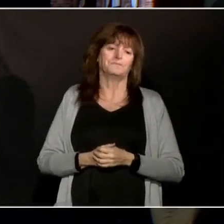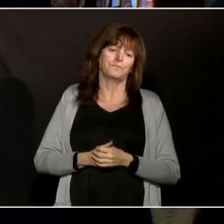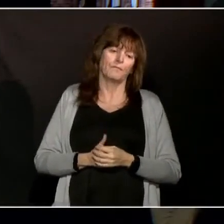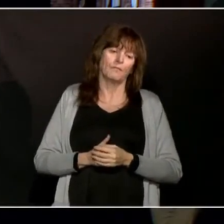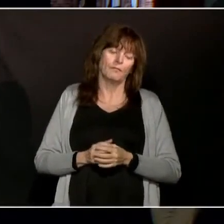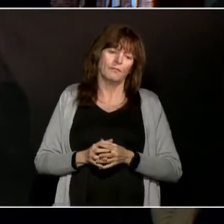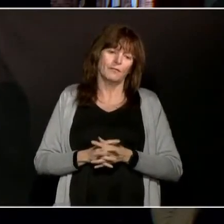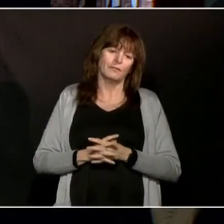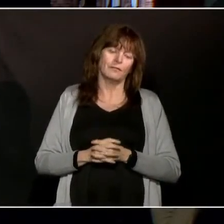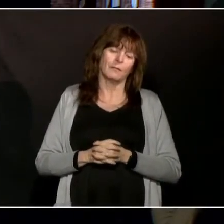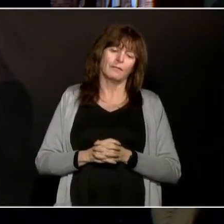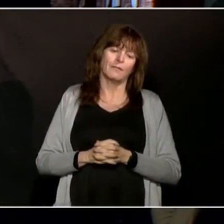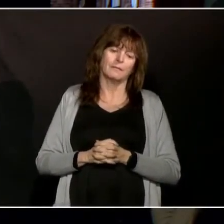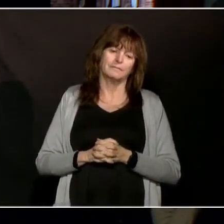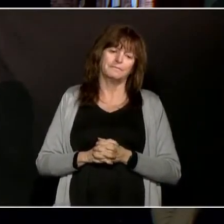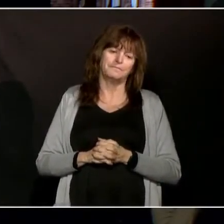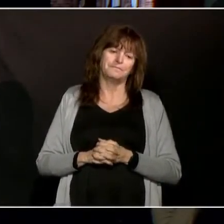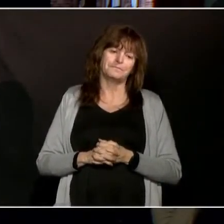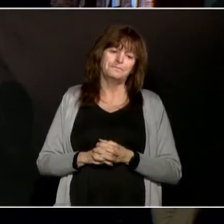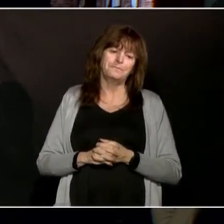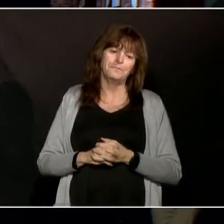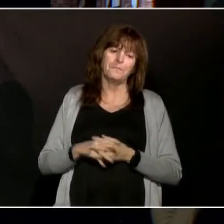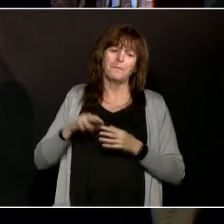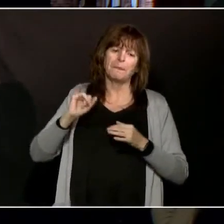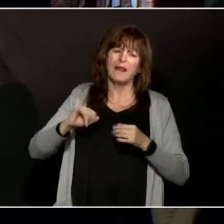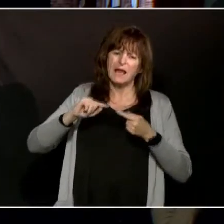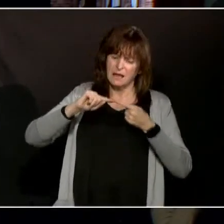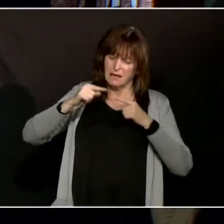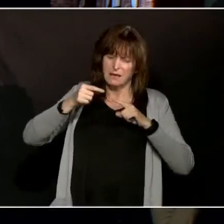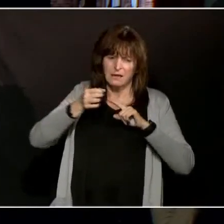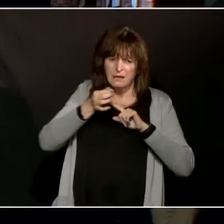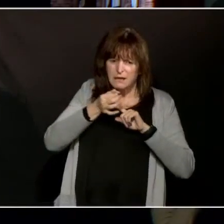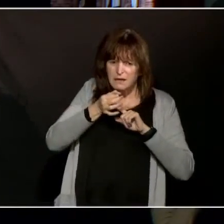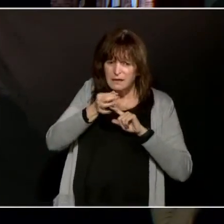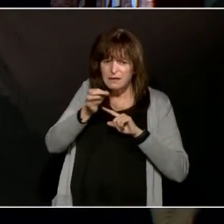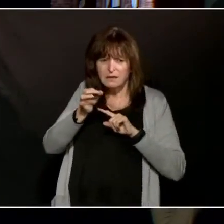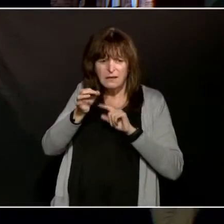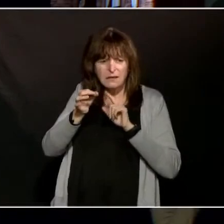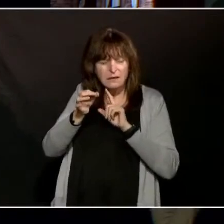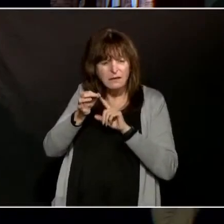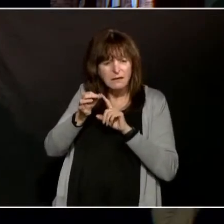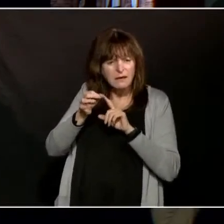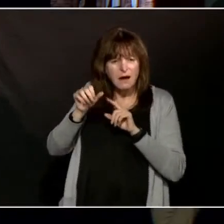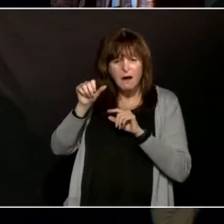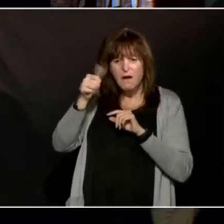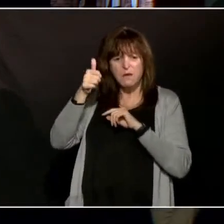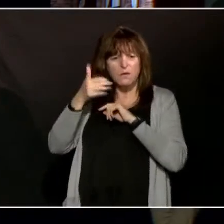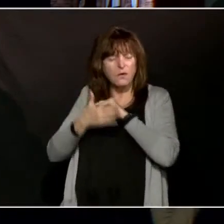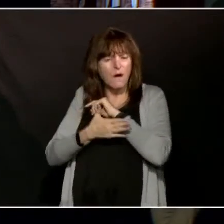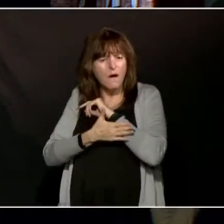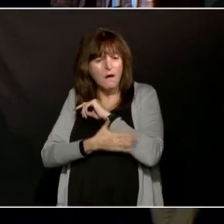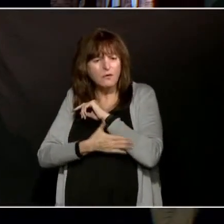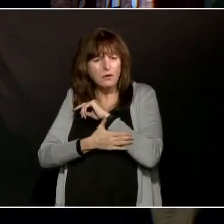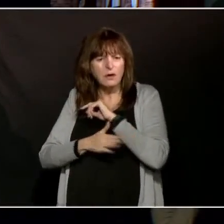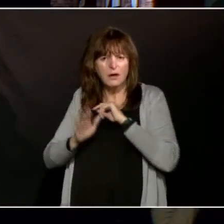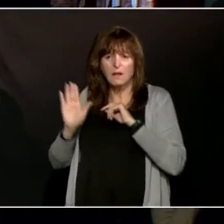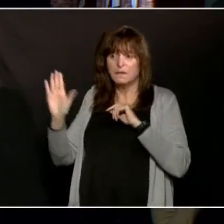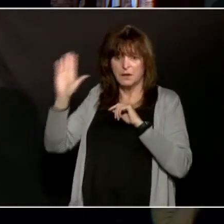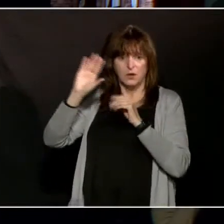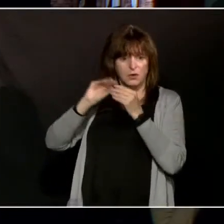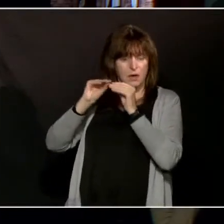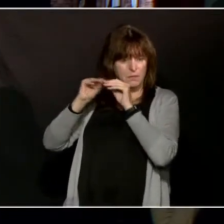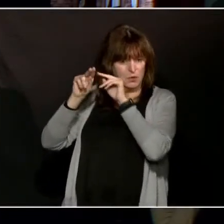of your presentations today was on these variants. When we talk about other jurisdictions having a major drop right now, two of the countries that